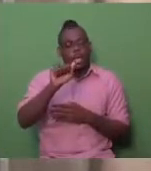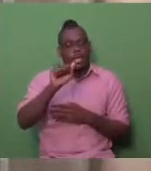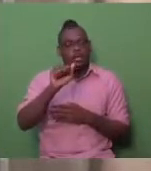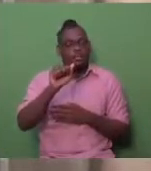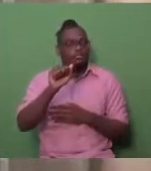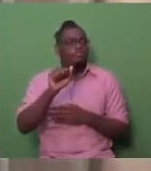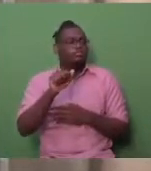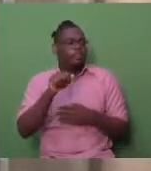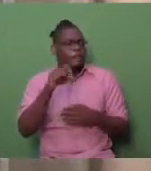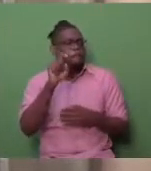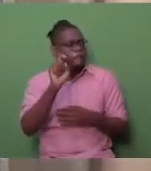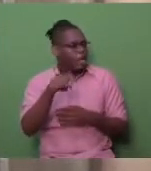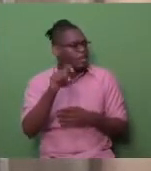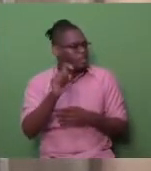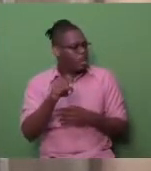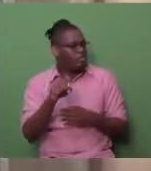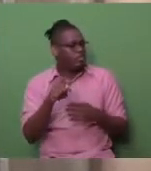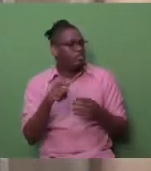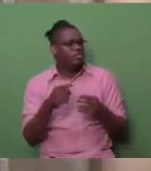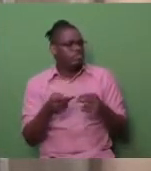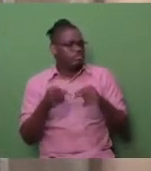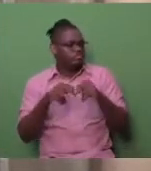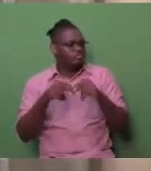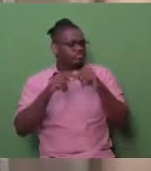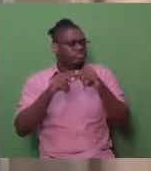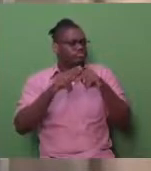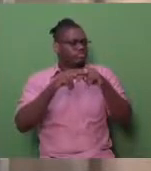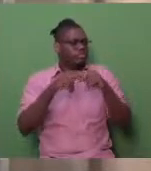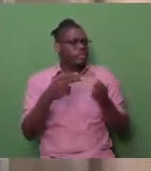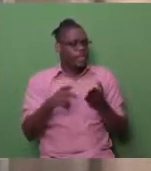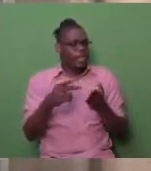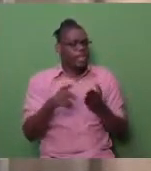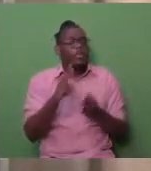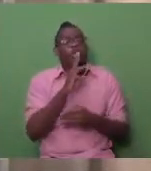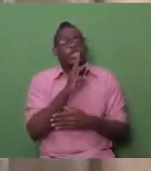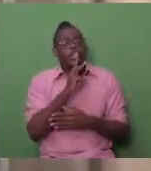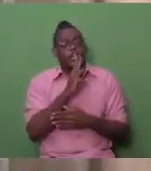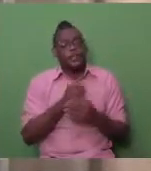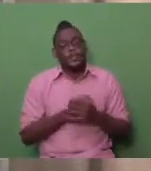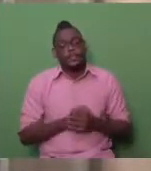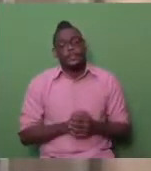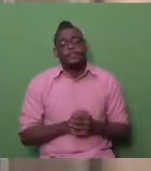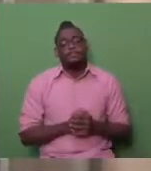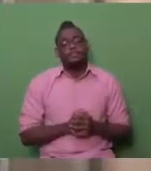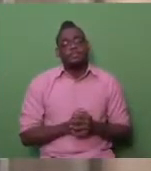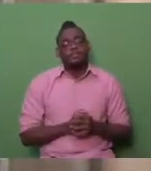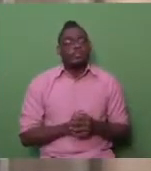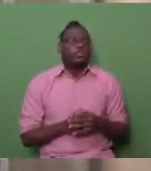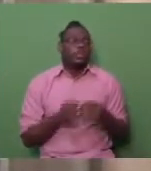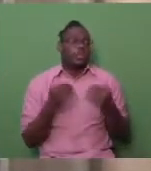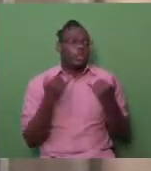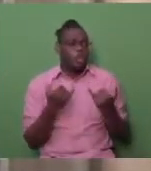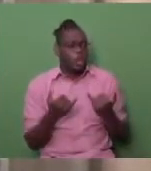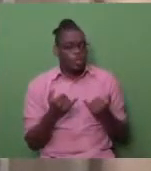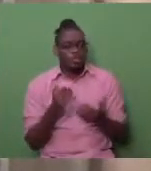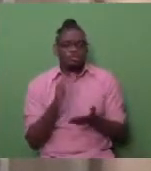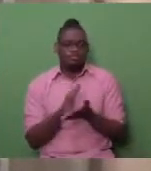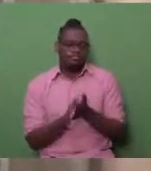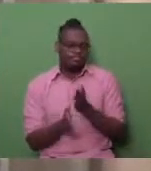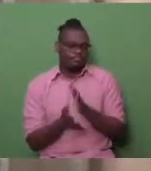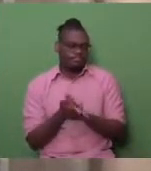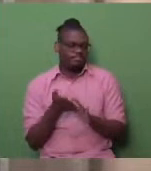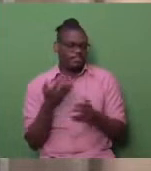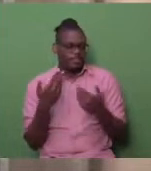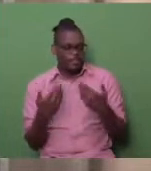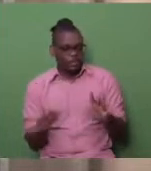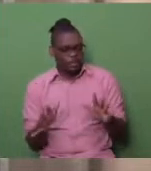on Energy, have completed the negotiations. So what's going to happen there? These prices are expected to